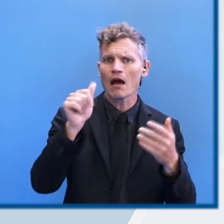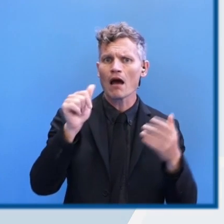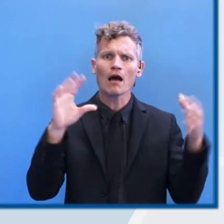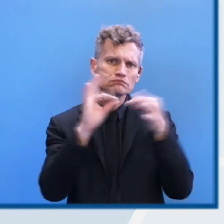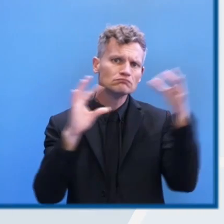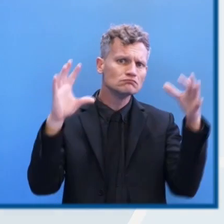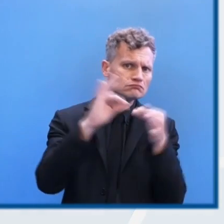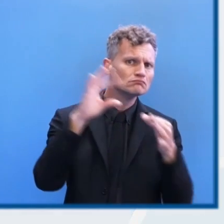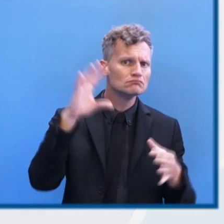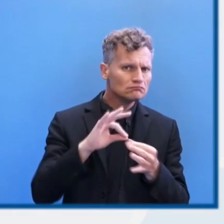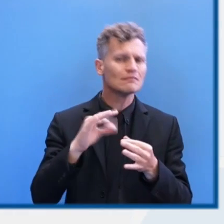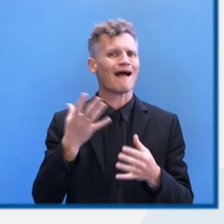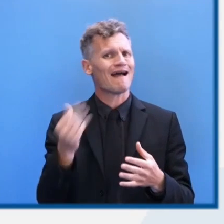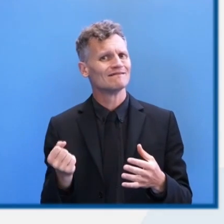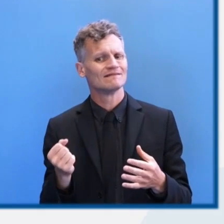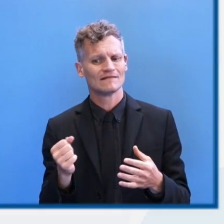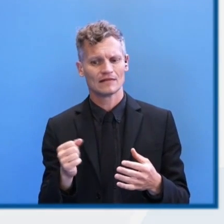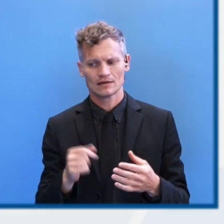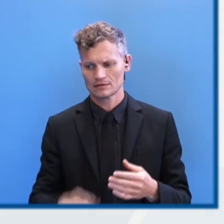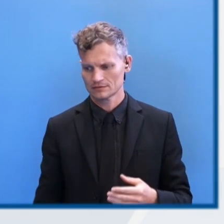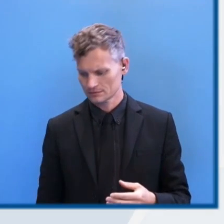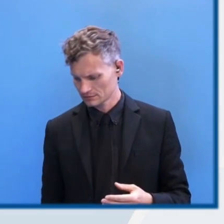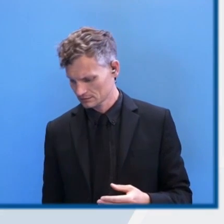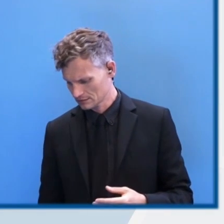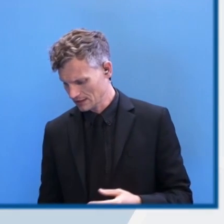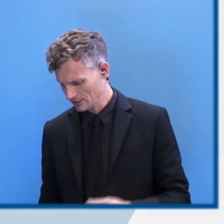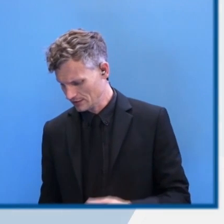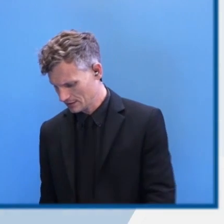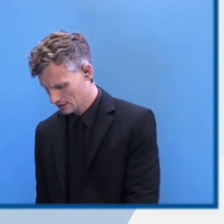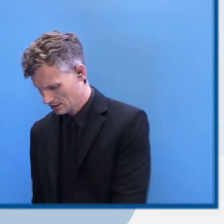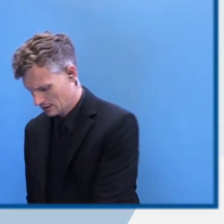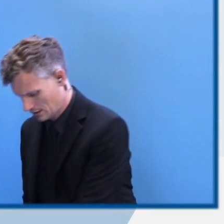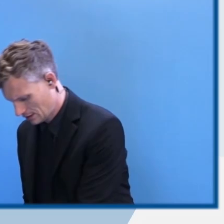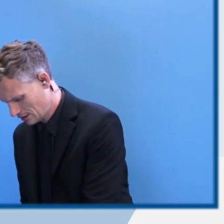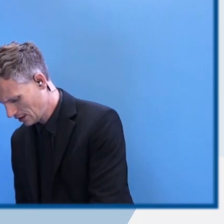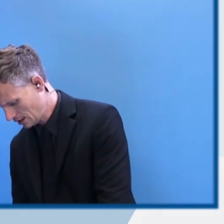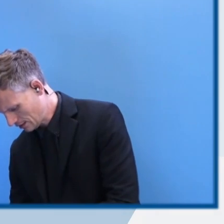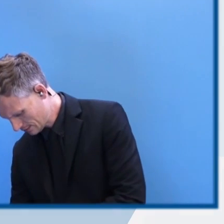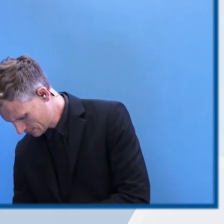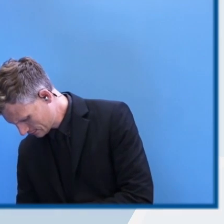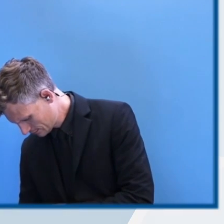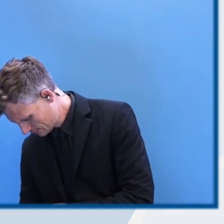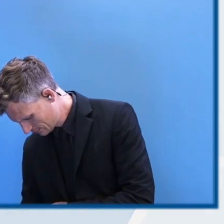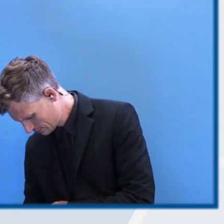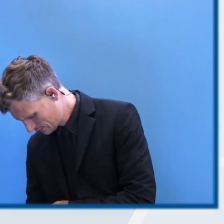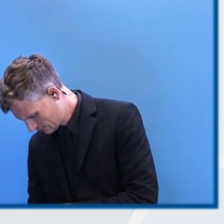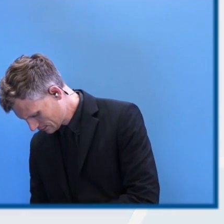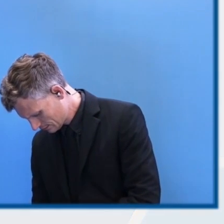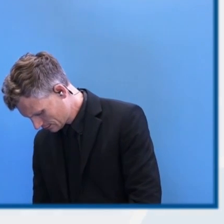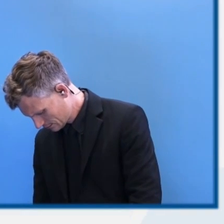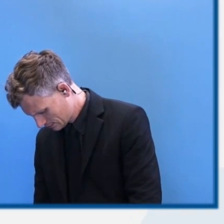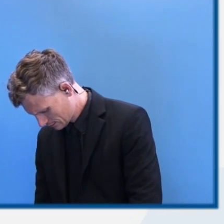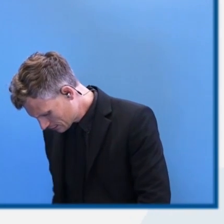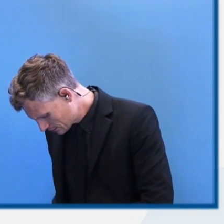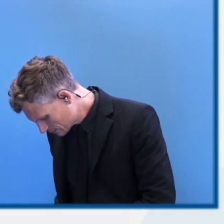institutions working on that, and I think we should exchange more and see how we can cooperate to solve